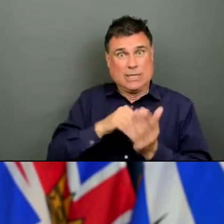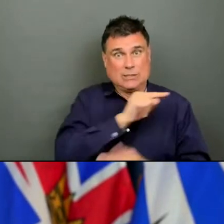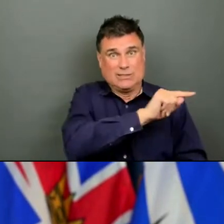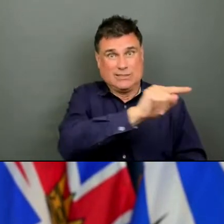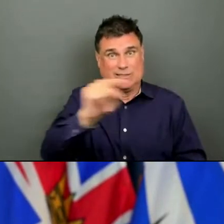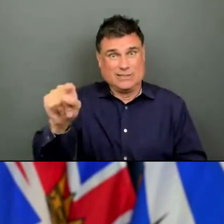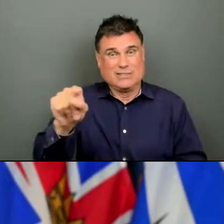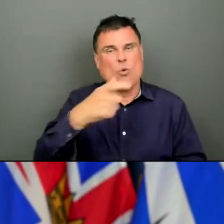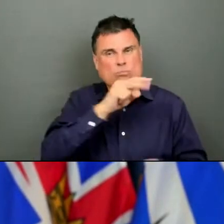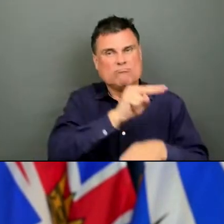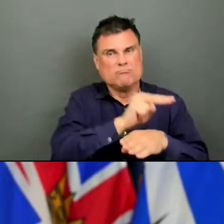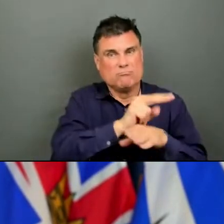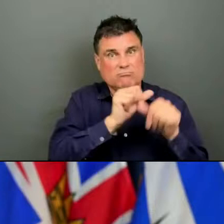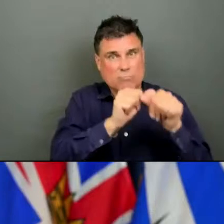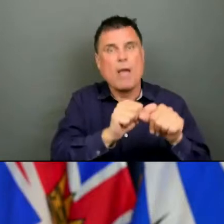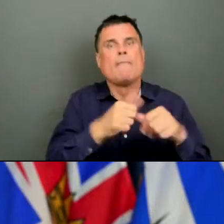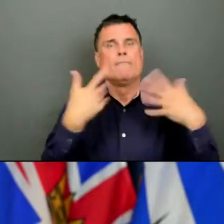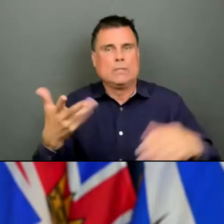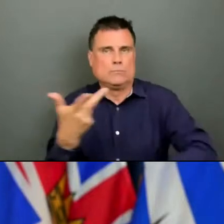residents their second dose,